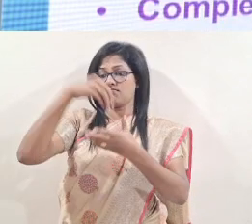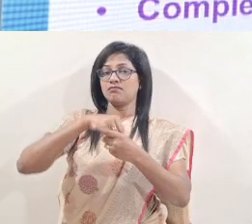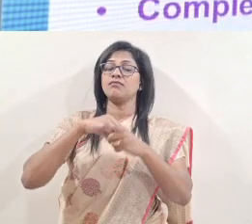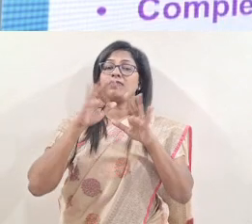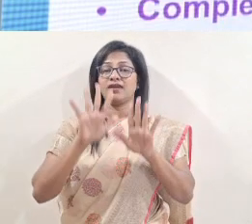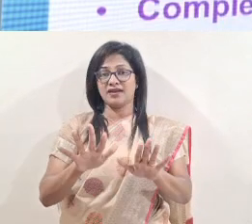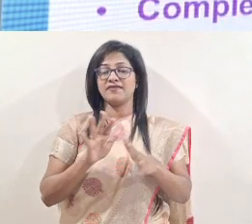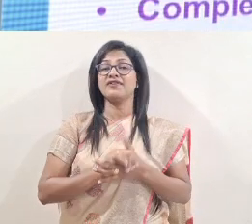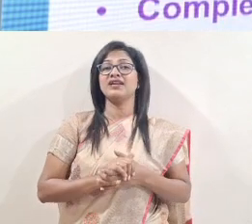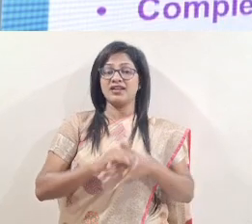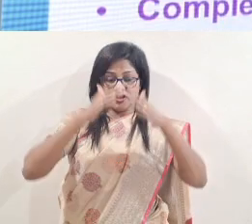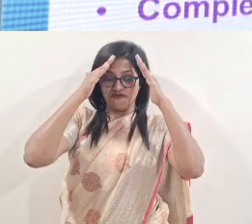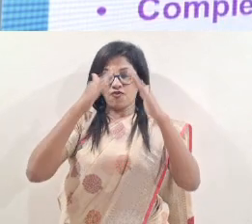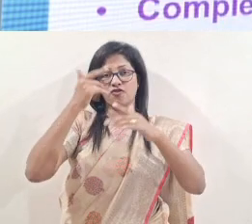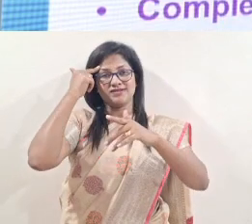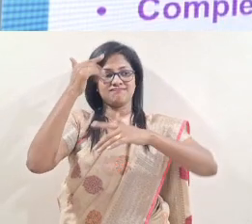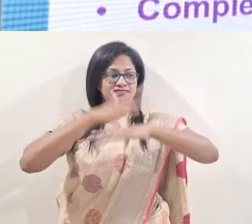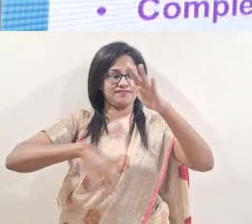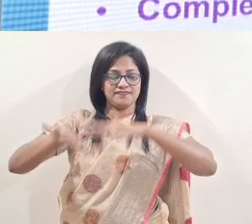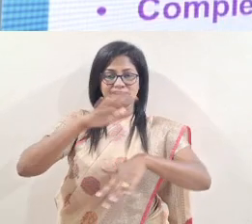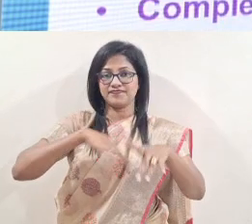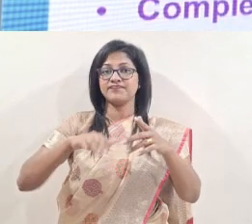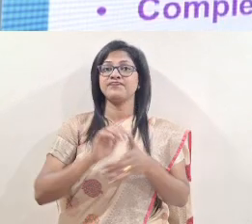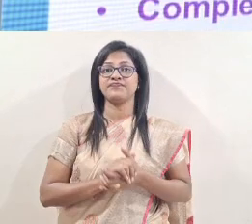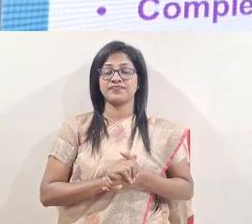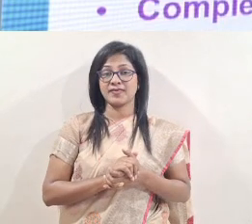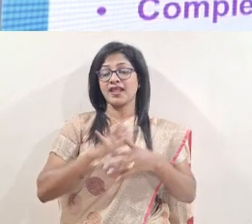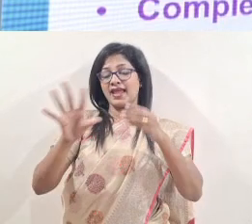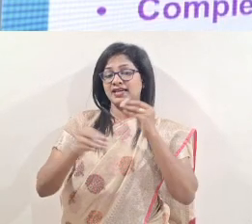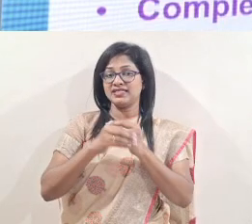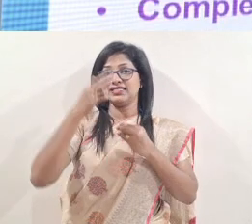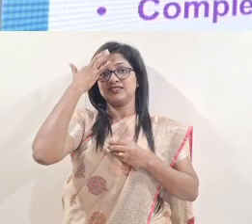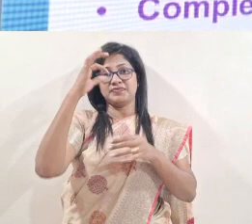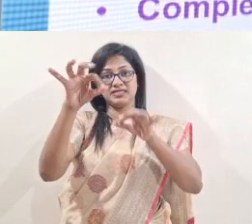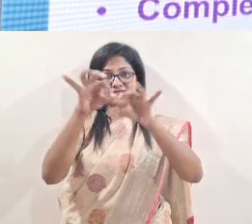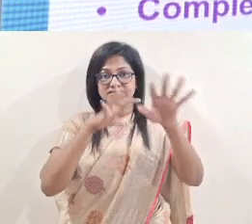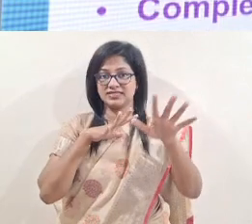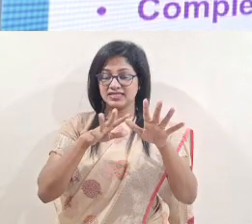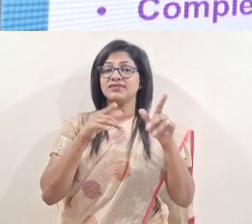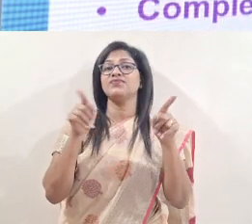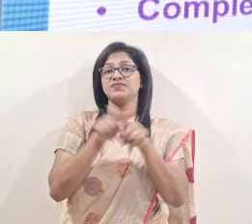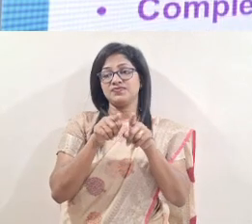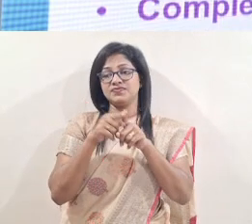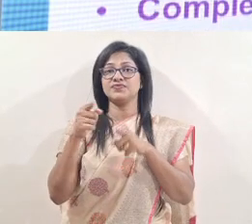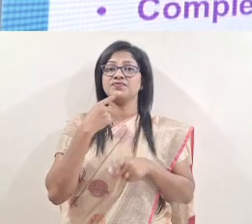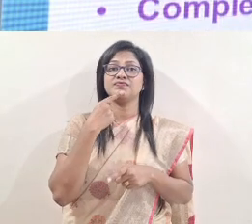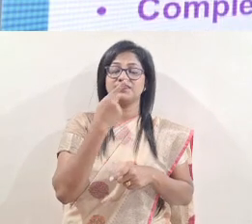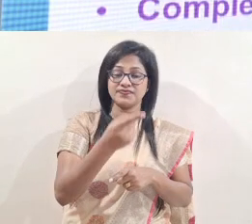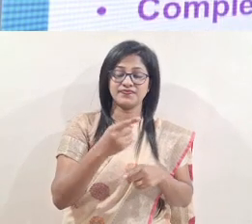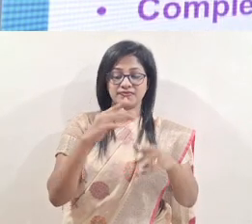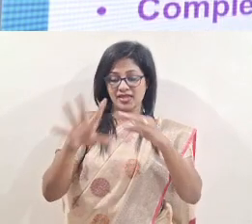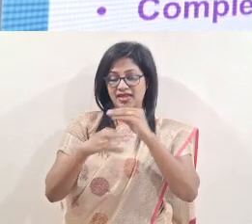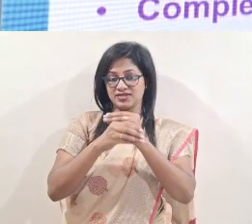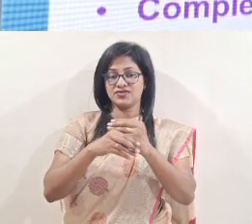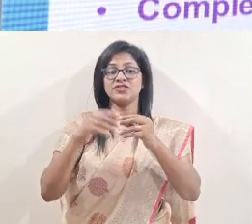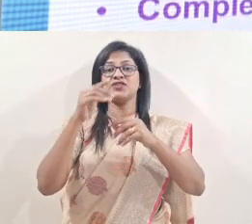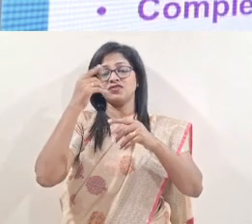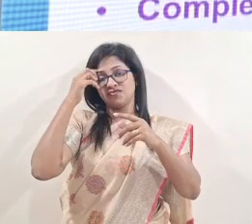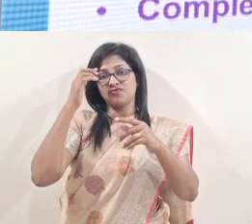focus strategy. In addition to that, smart cities are also mentioning this kind of development through area-based development